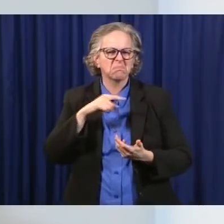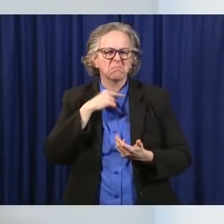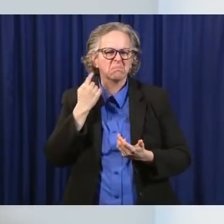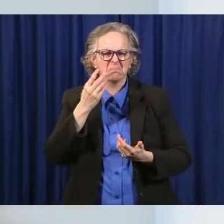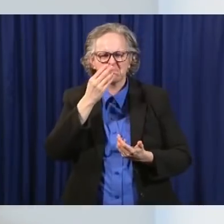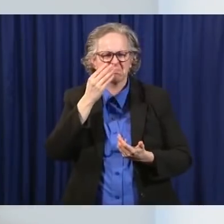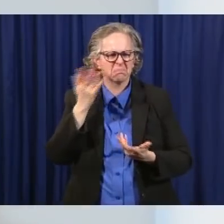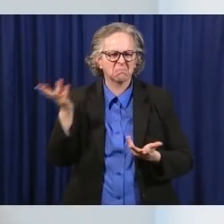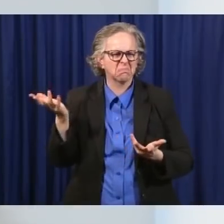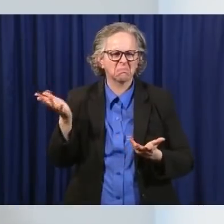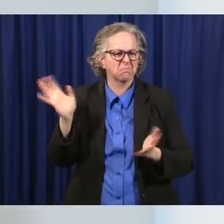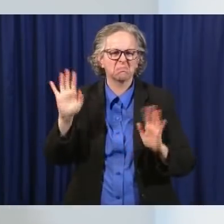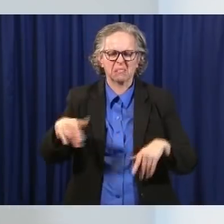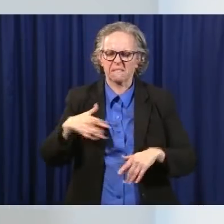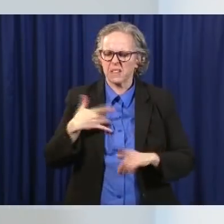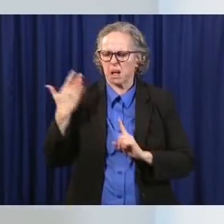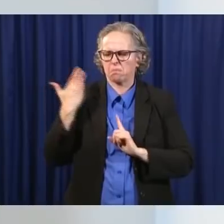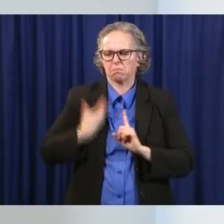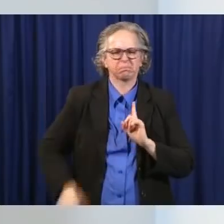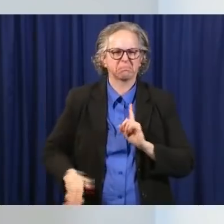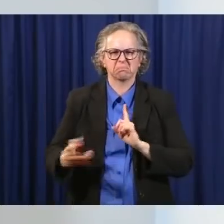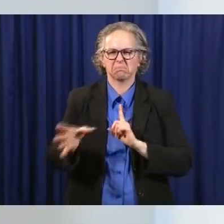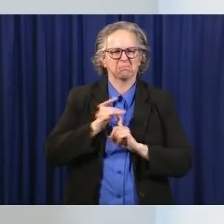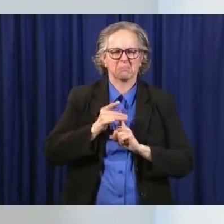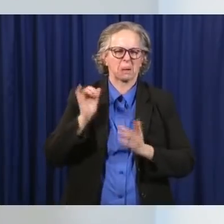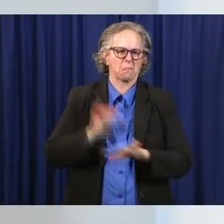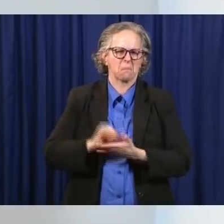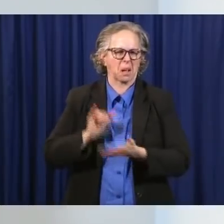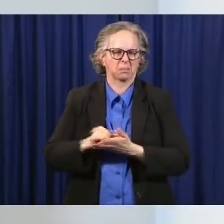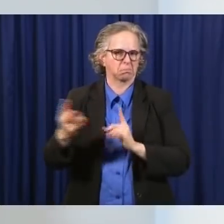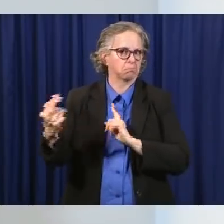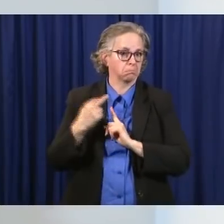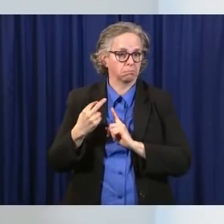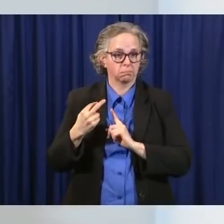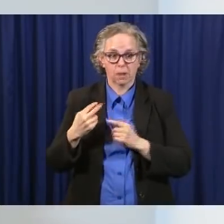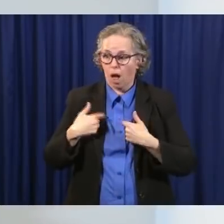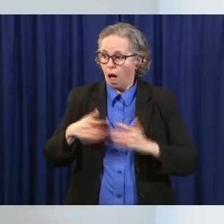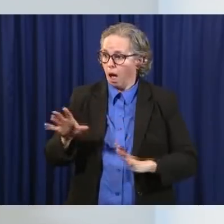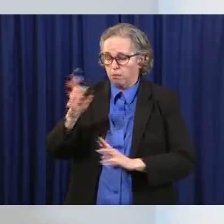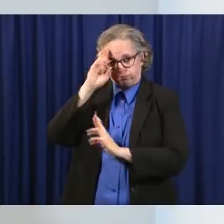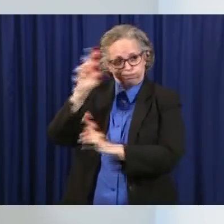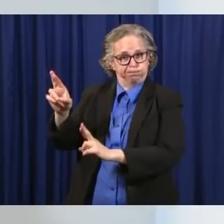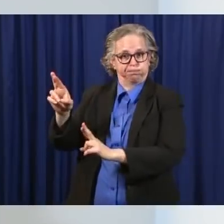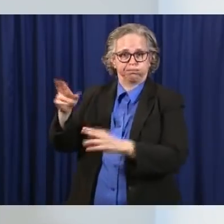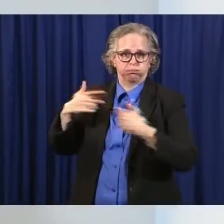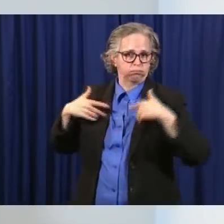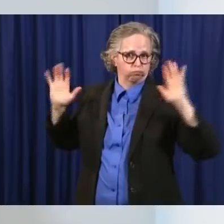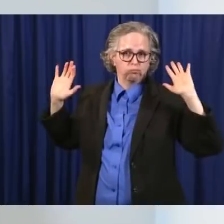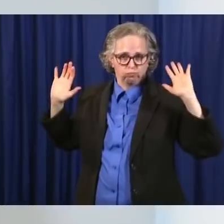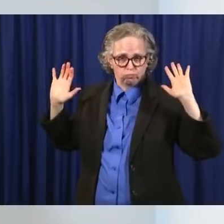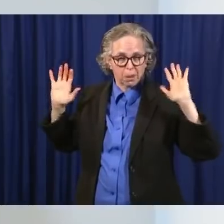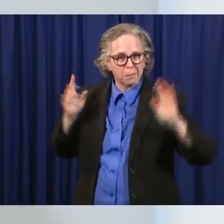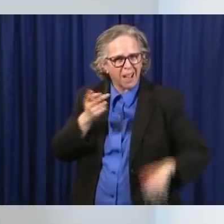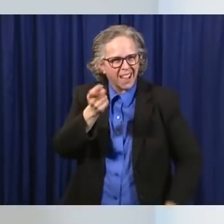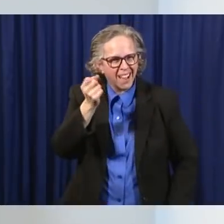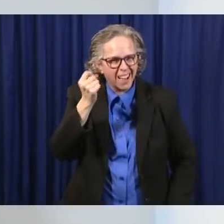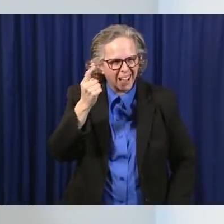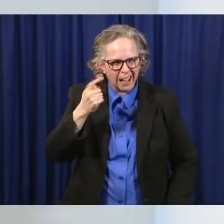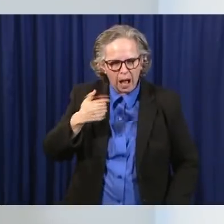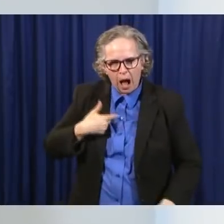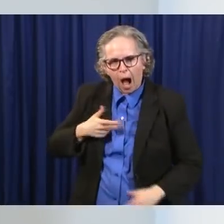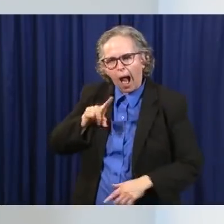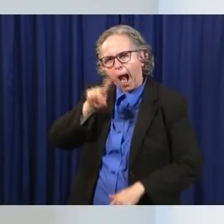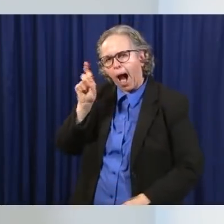life. And I get that. I get that mentality a lot. But I put it to them like